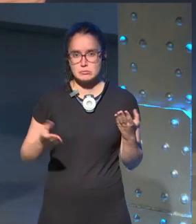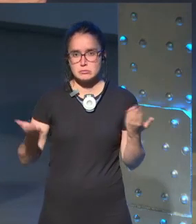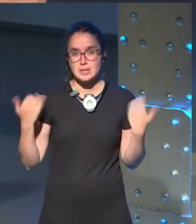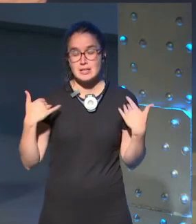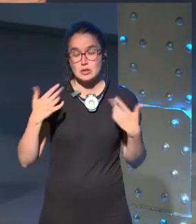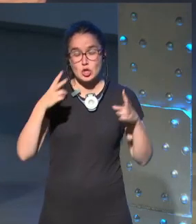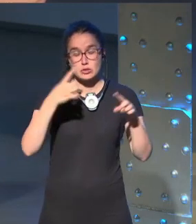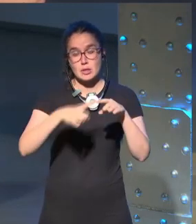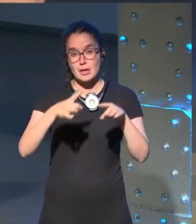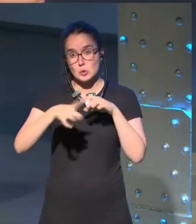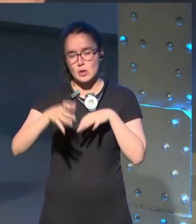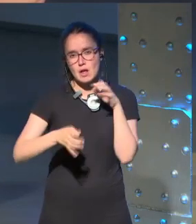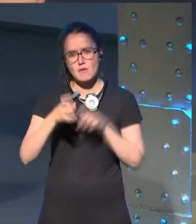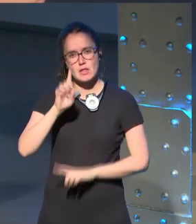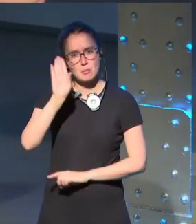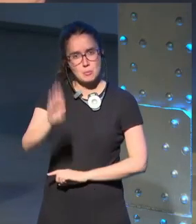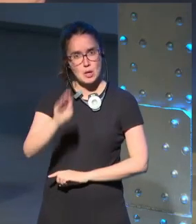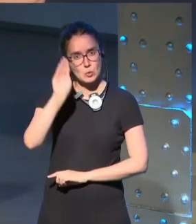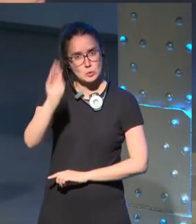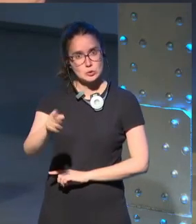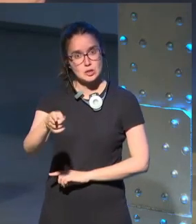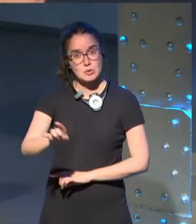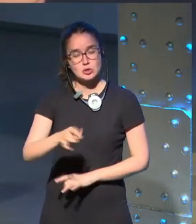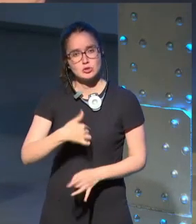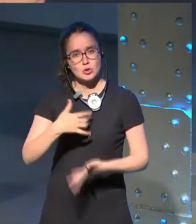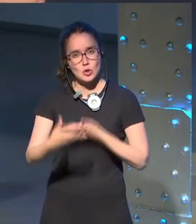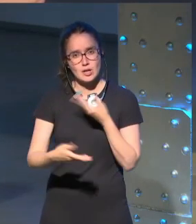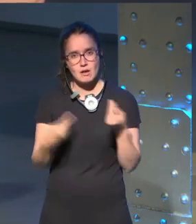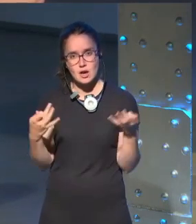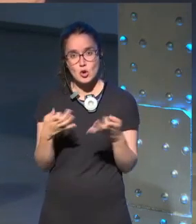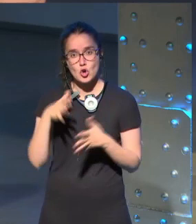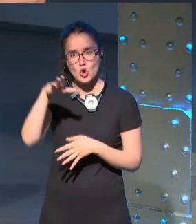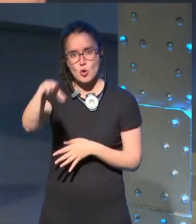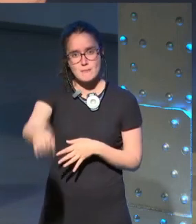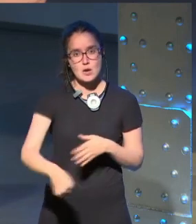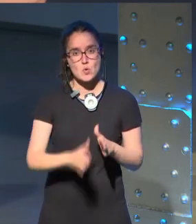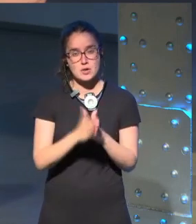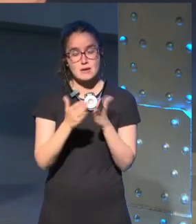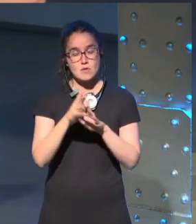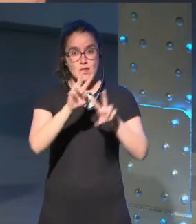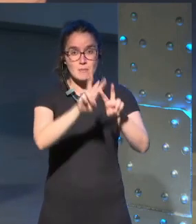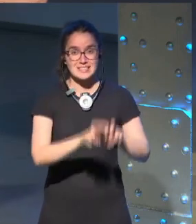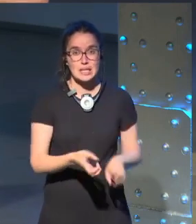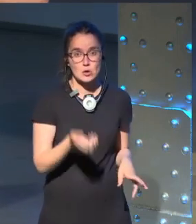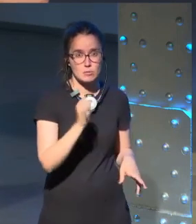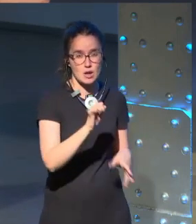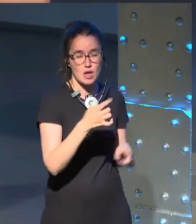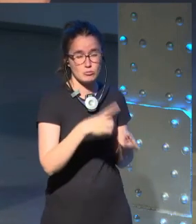buy a book on criminal investigation, you can figure out a whole lot of stuff. Thank you.